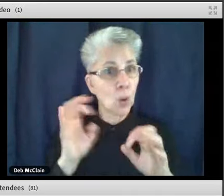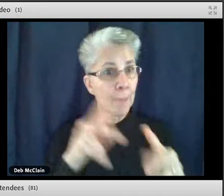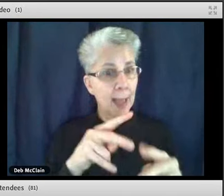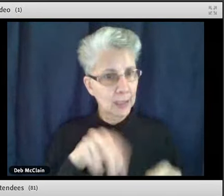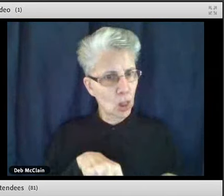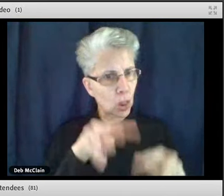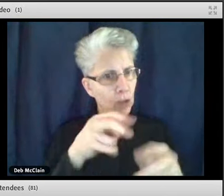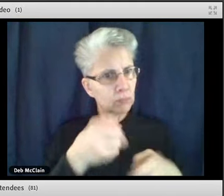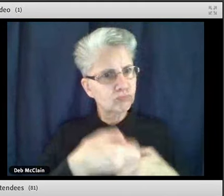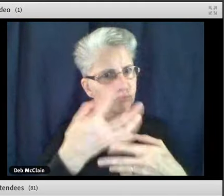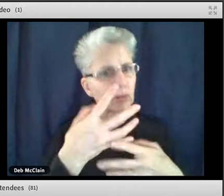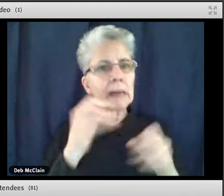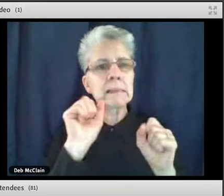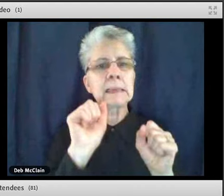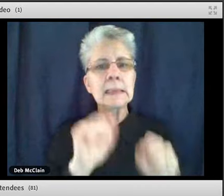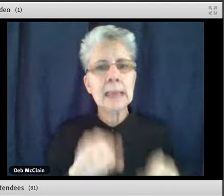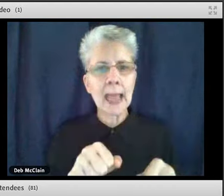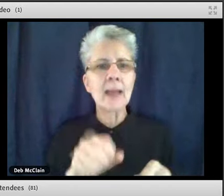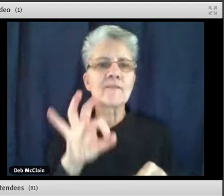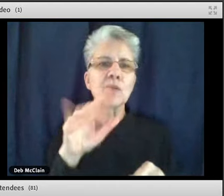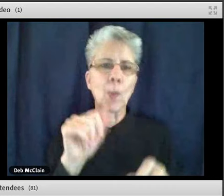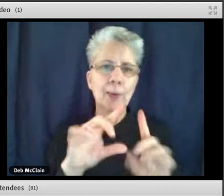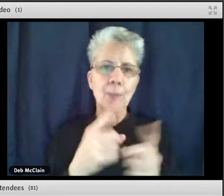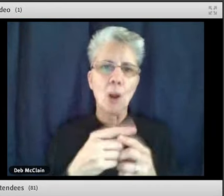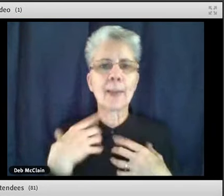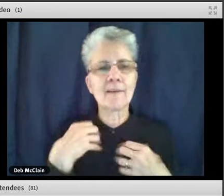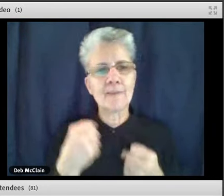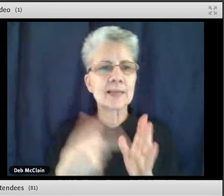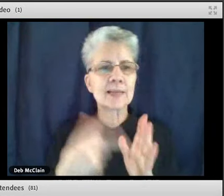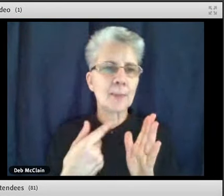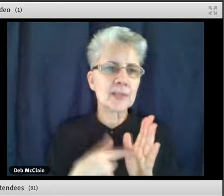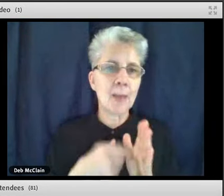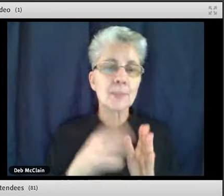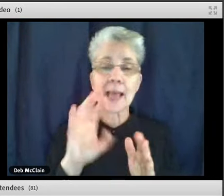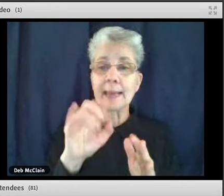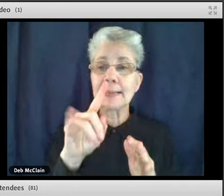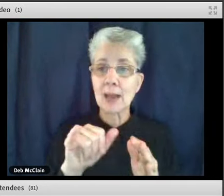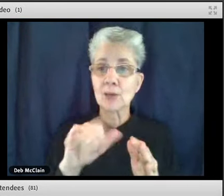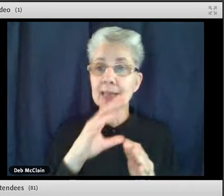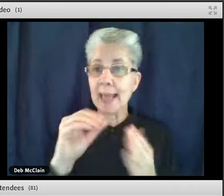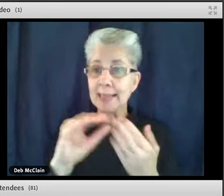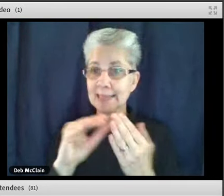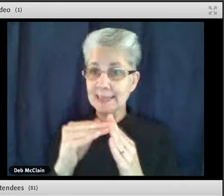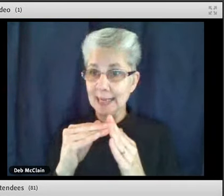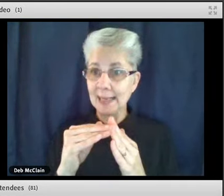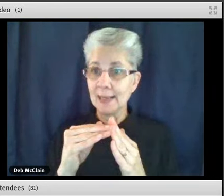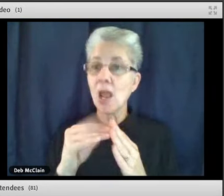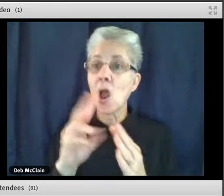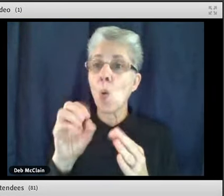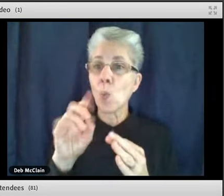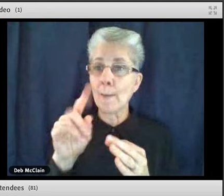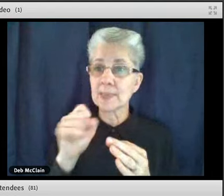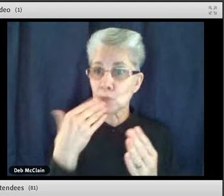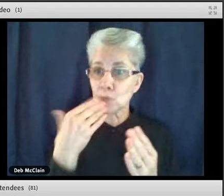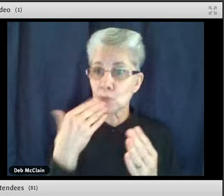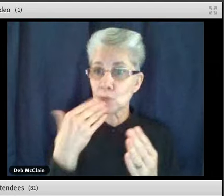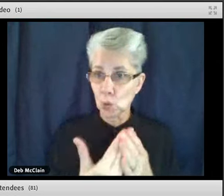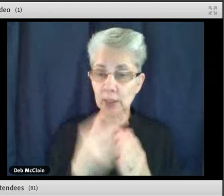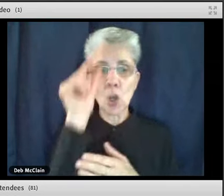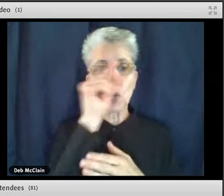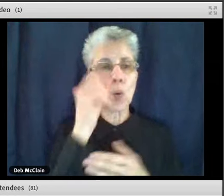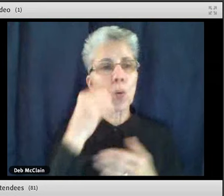a fantastic partnership. Also in Facebook, they've got an information center right when you log in every time that you pull up your feed. It's right there.